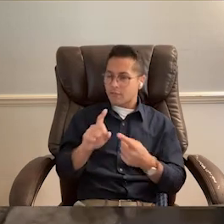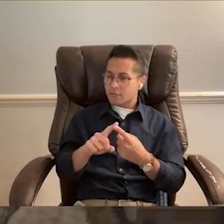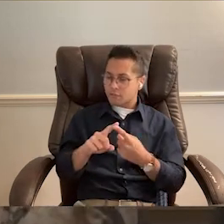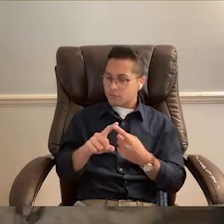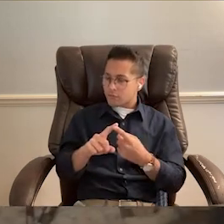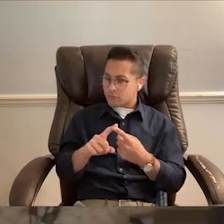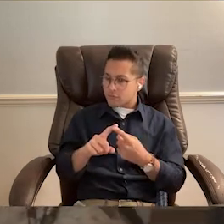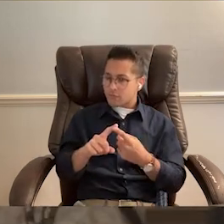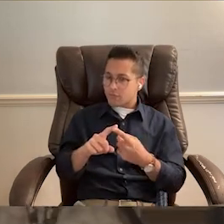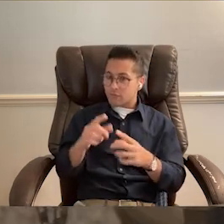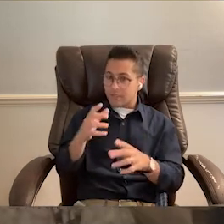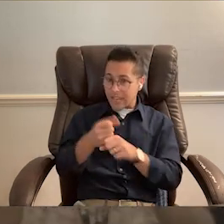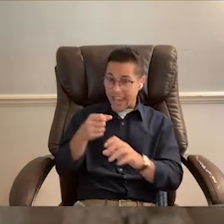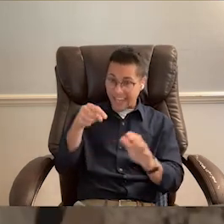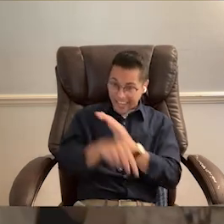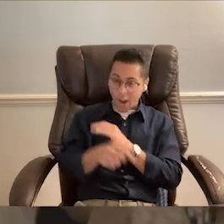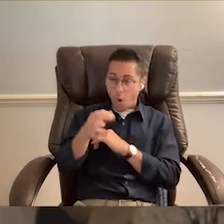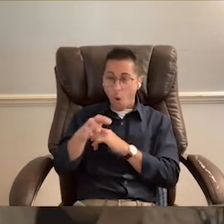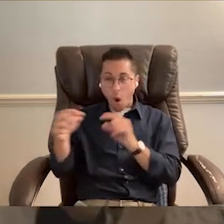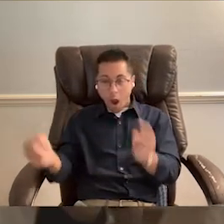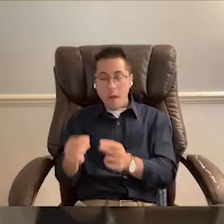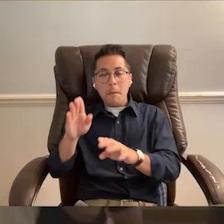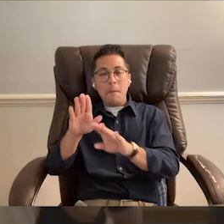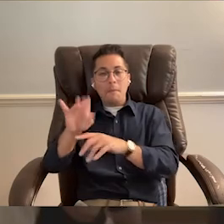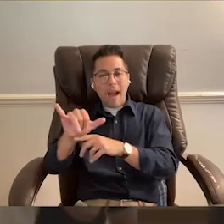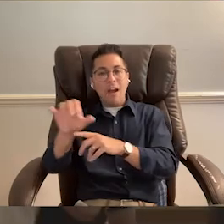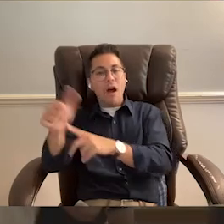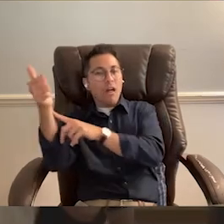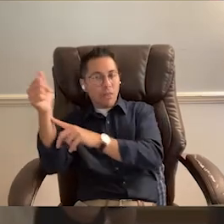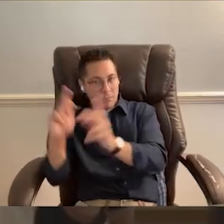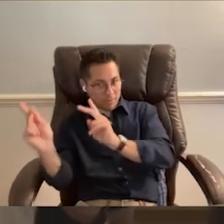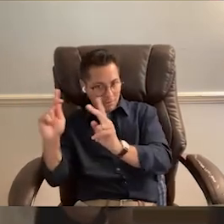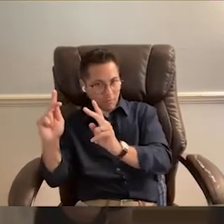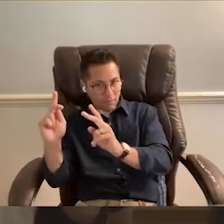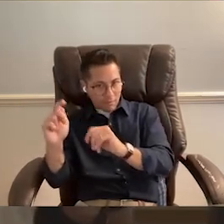disorders are more likely to get